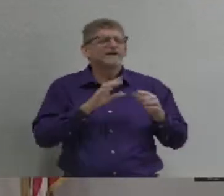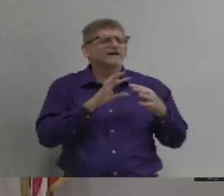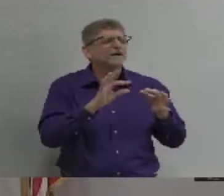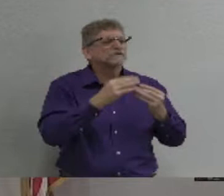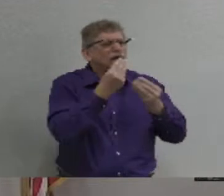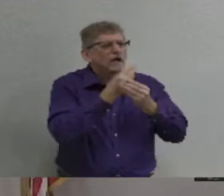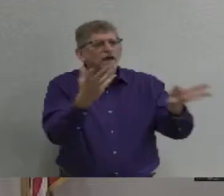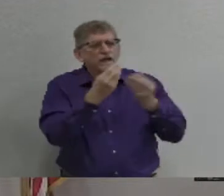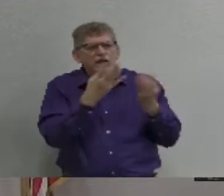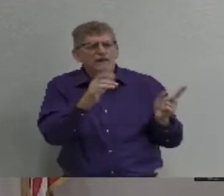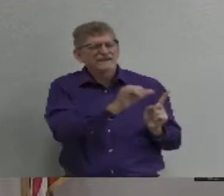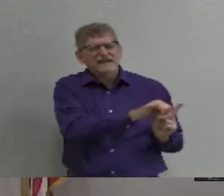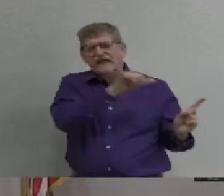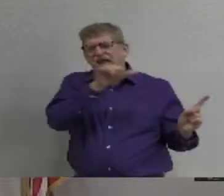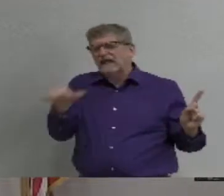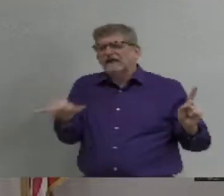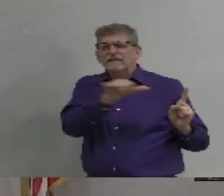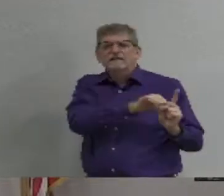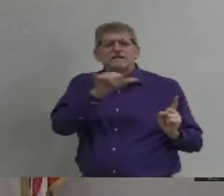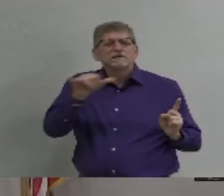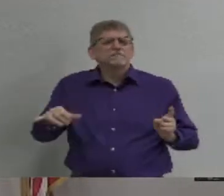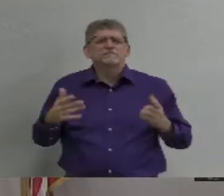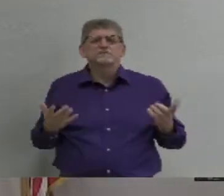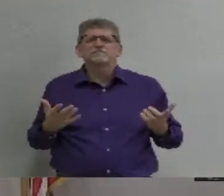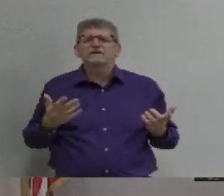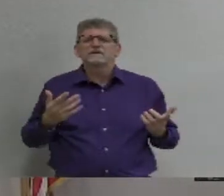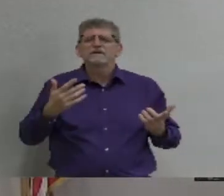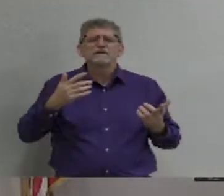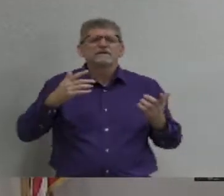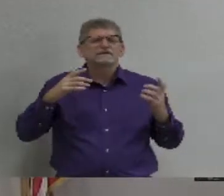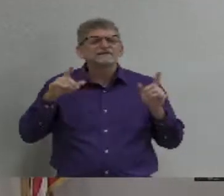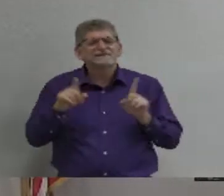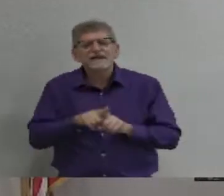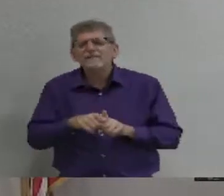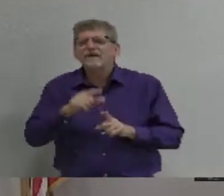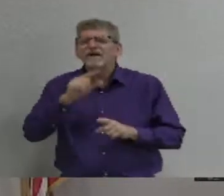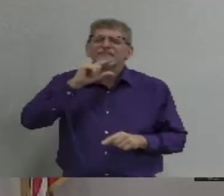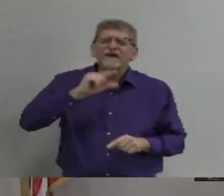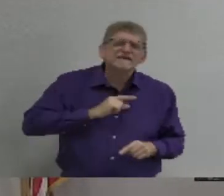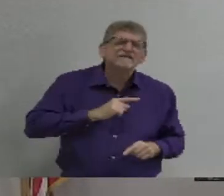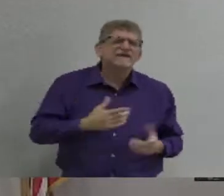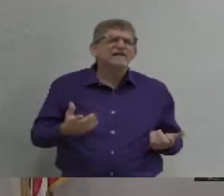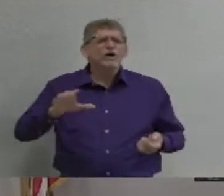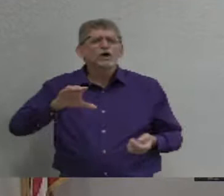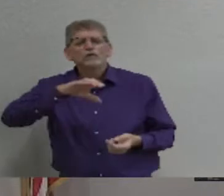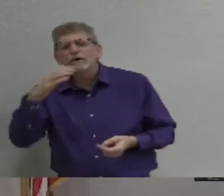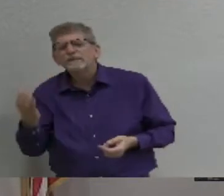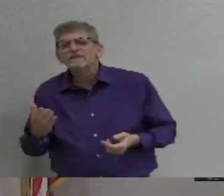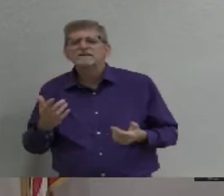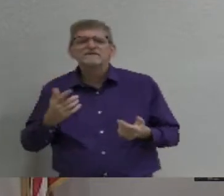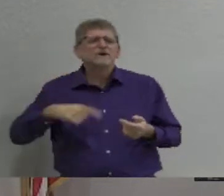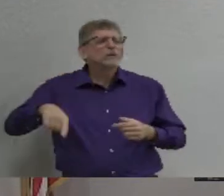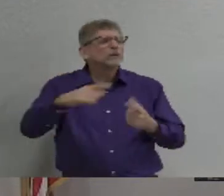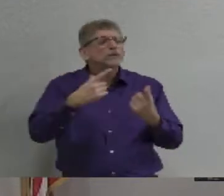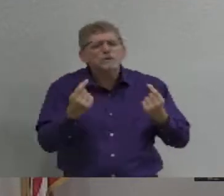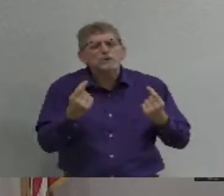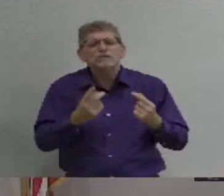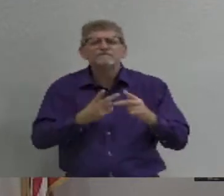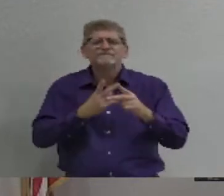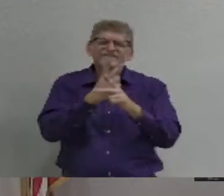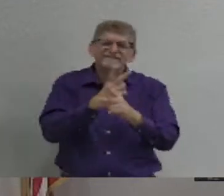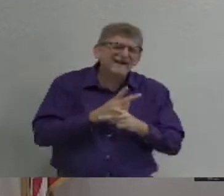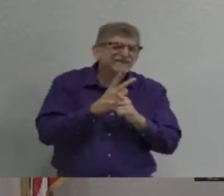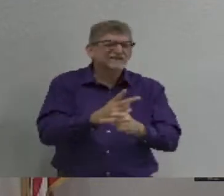spoke about in regard to Thanksgiving and Christmas, and that is being very cautious about